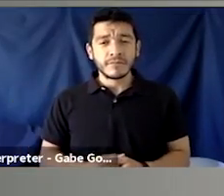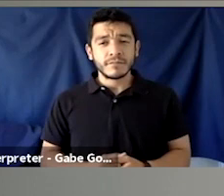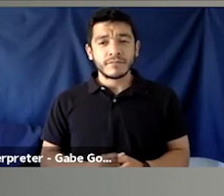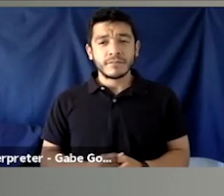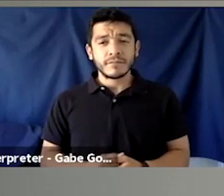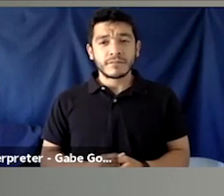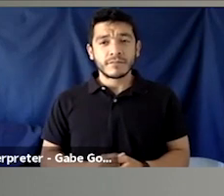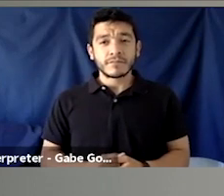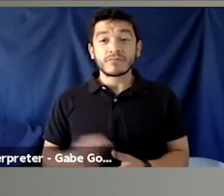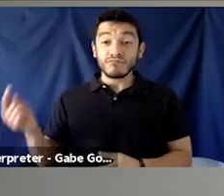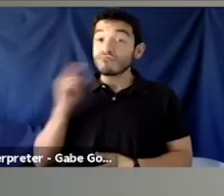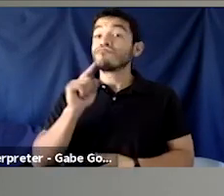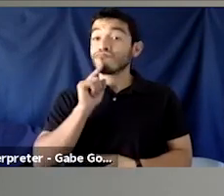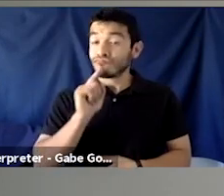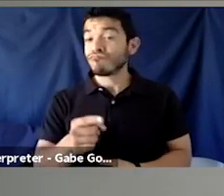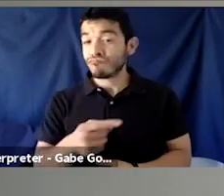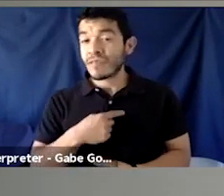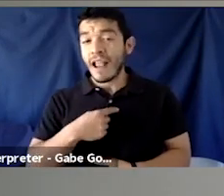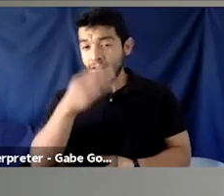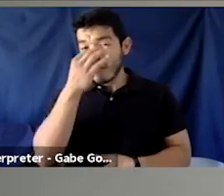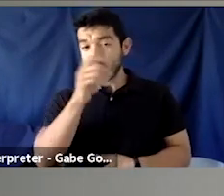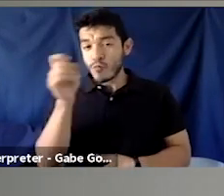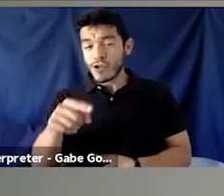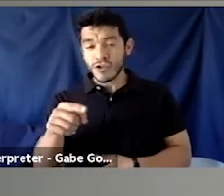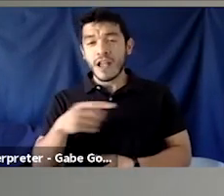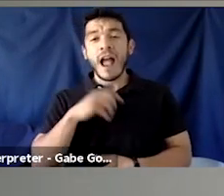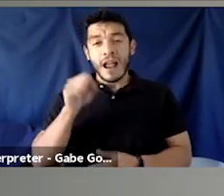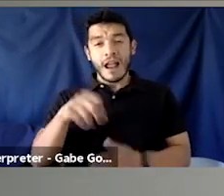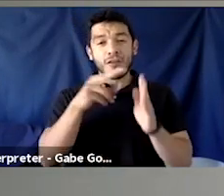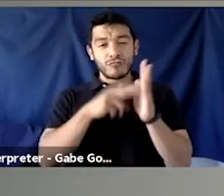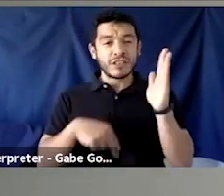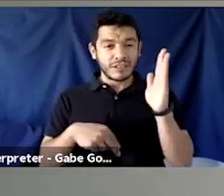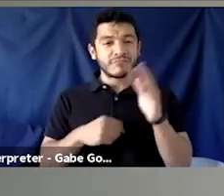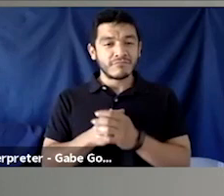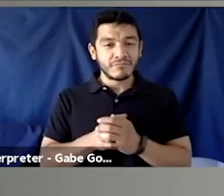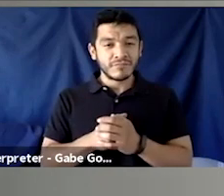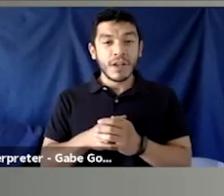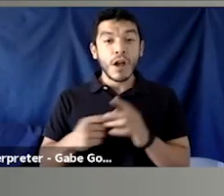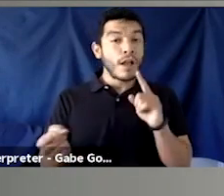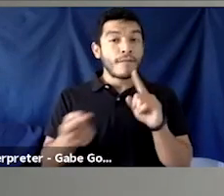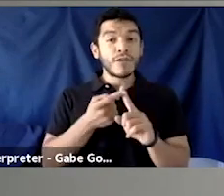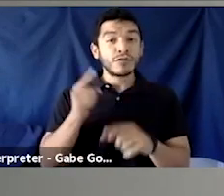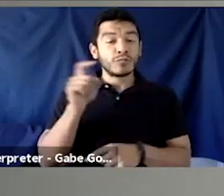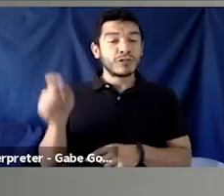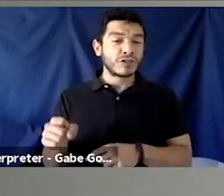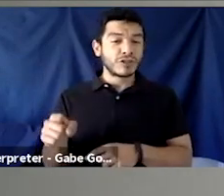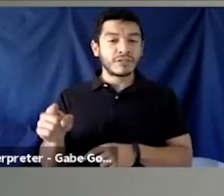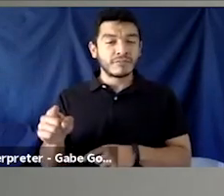Sure. I have a couple questions that I can read off. So the first question